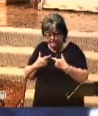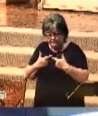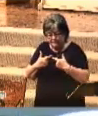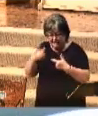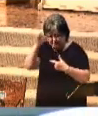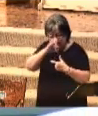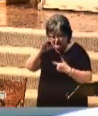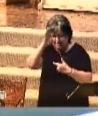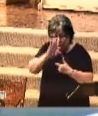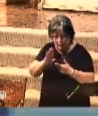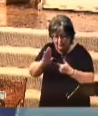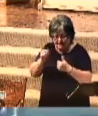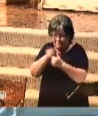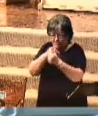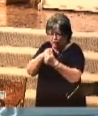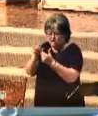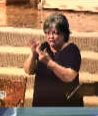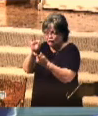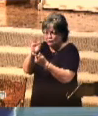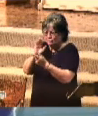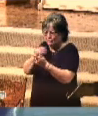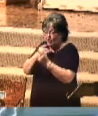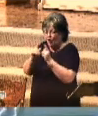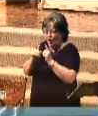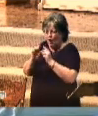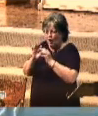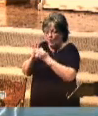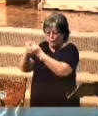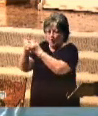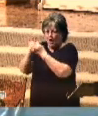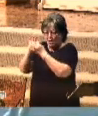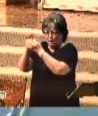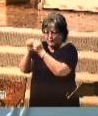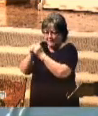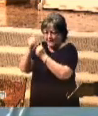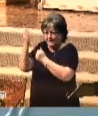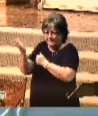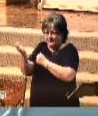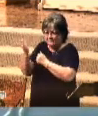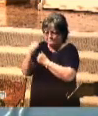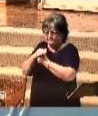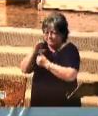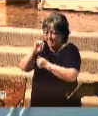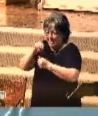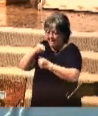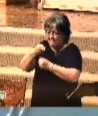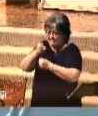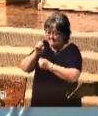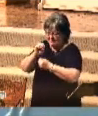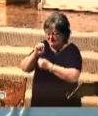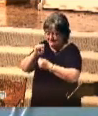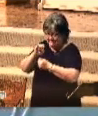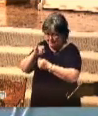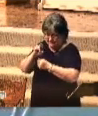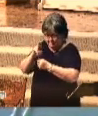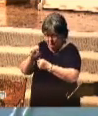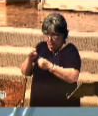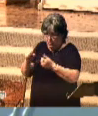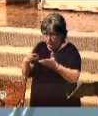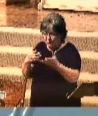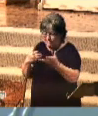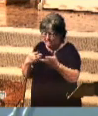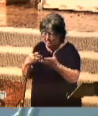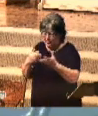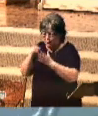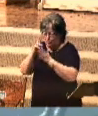Seek God in the first decision of our walk. Ephesus was a great church. It really was. It had so much going on. But in Revelation